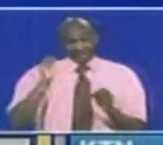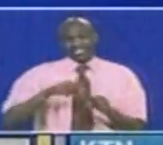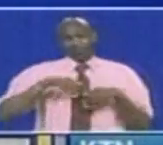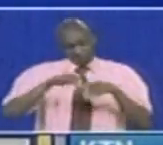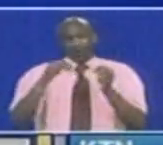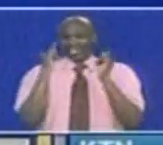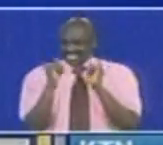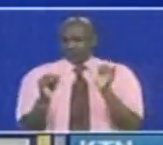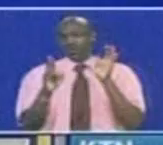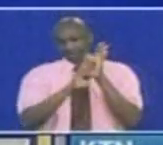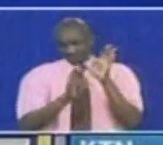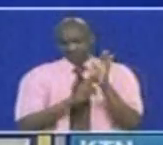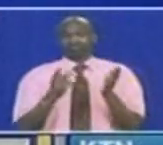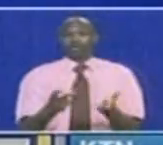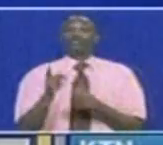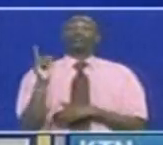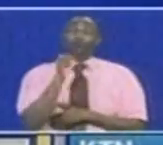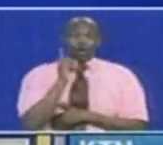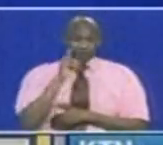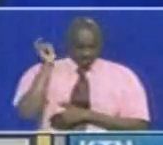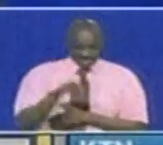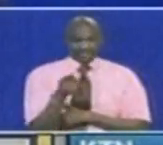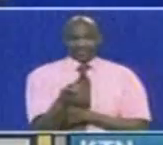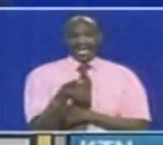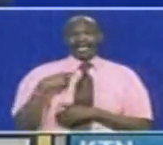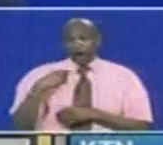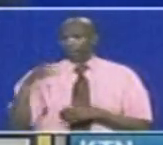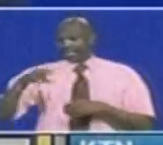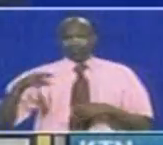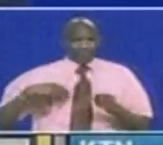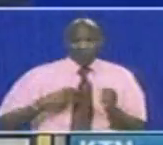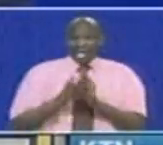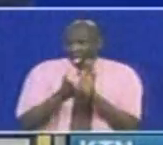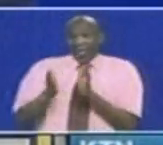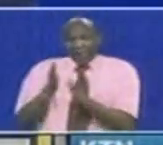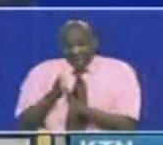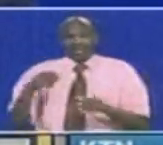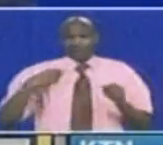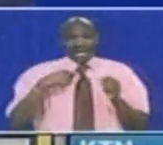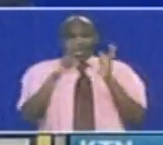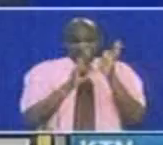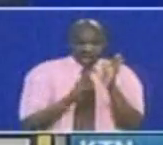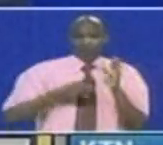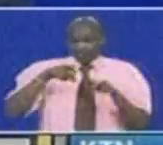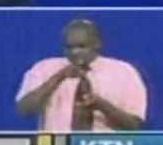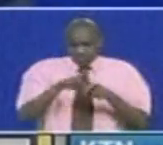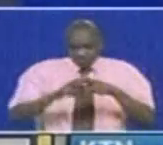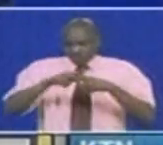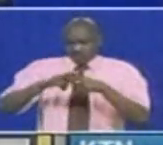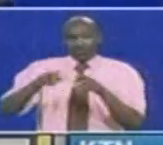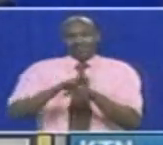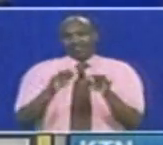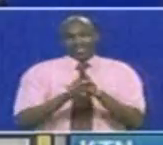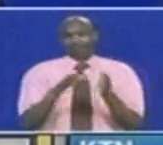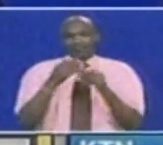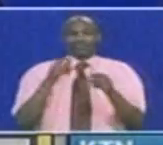to come into force tomorrow. Matatu operators are now racing against time to meet the required safety standards before the deadline lapses.